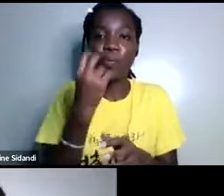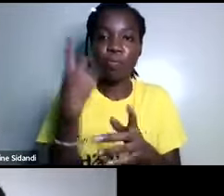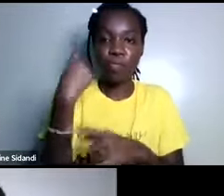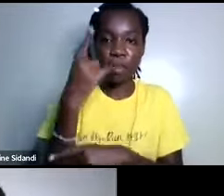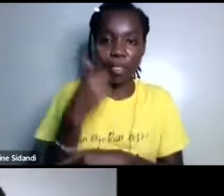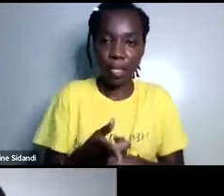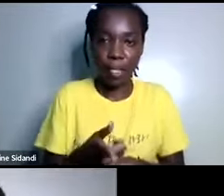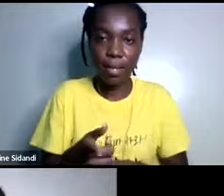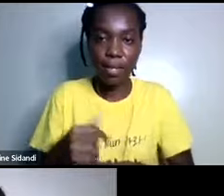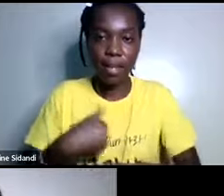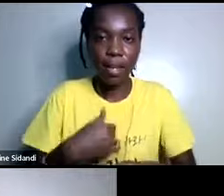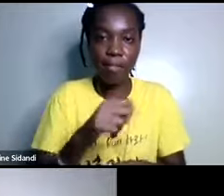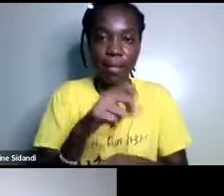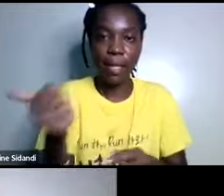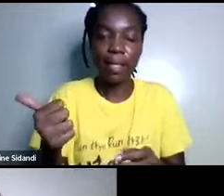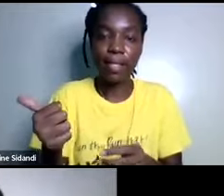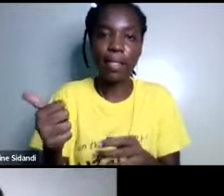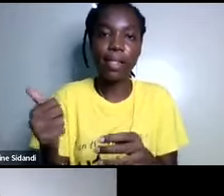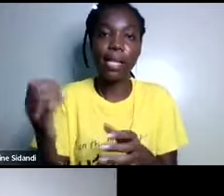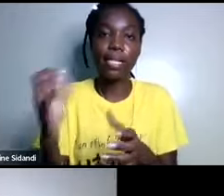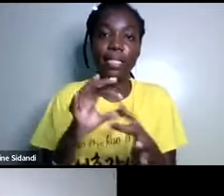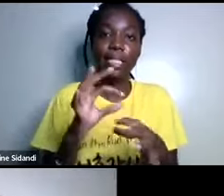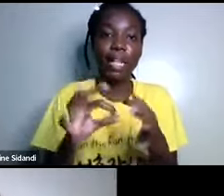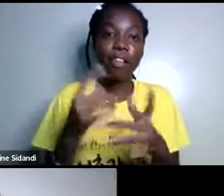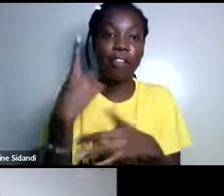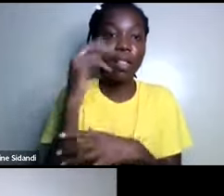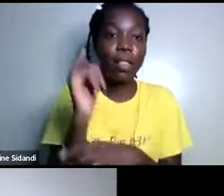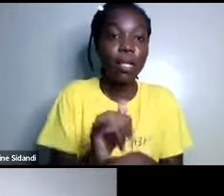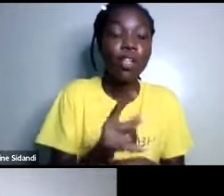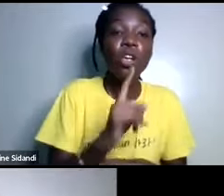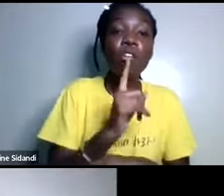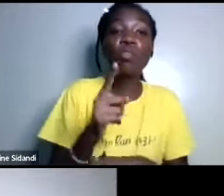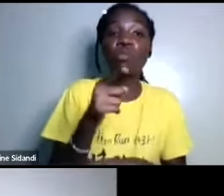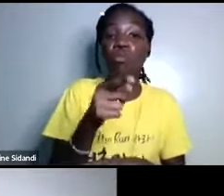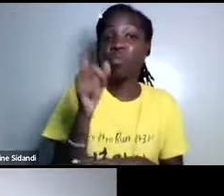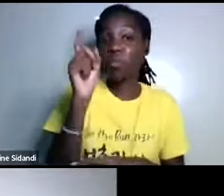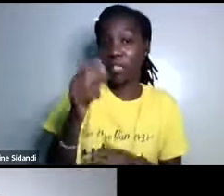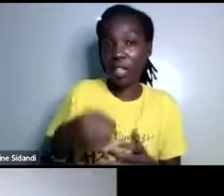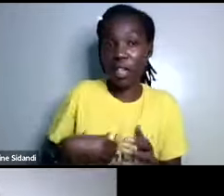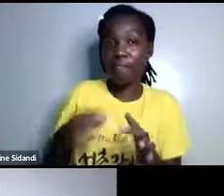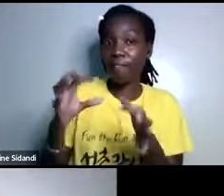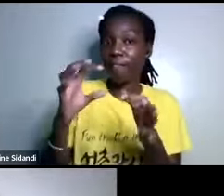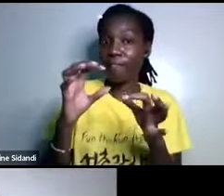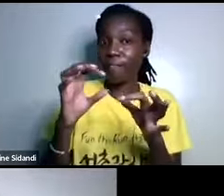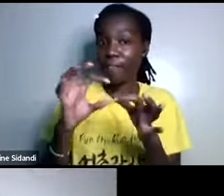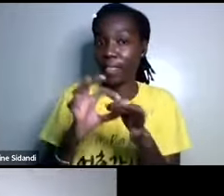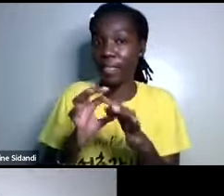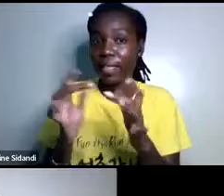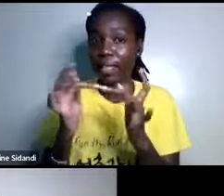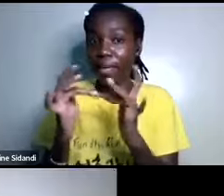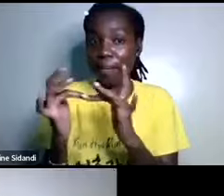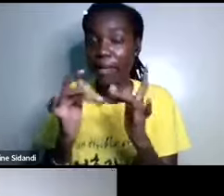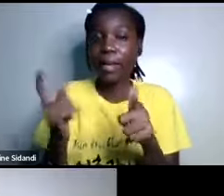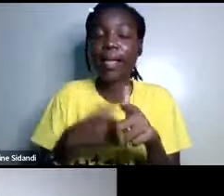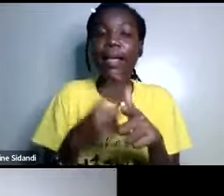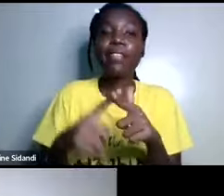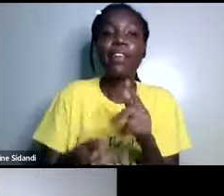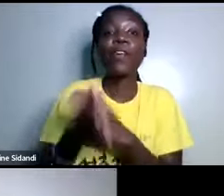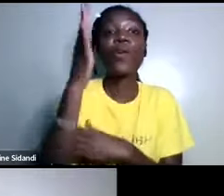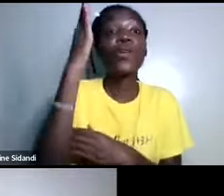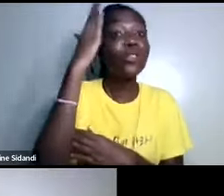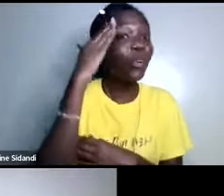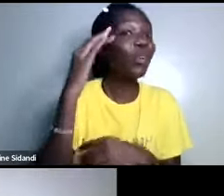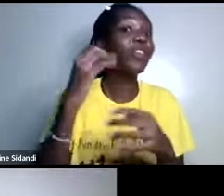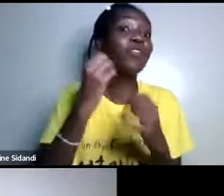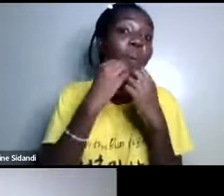other channels. He must be on email. You can reach out to him on email, and God knows where the information is, but his information is